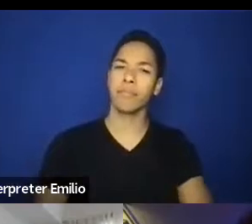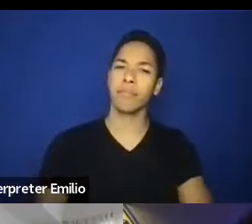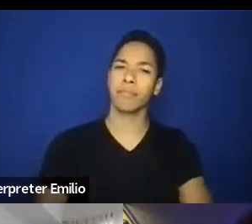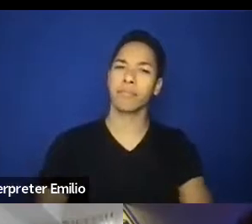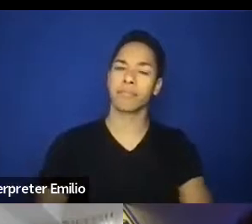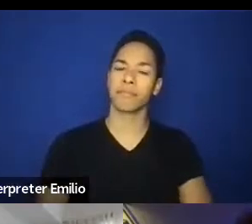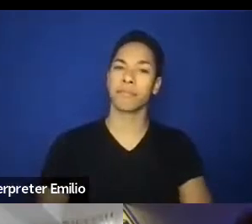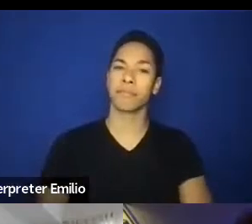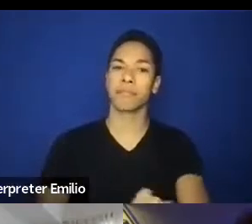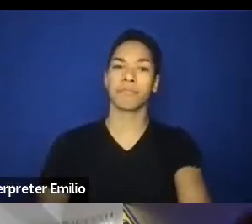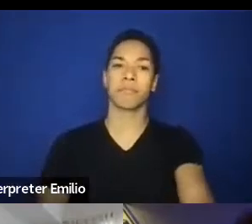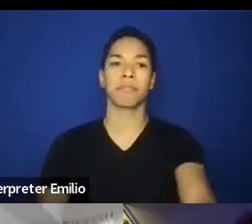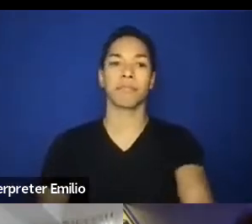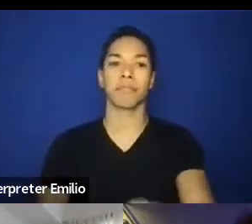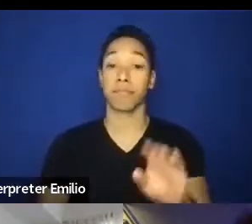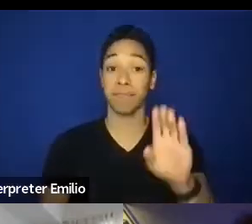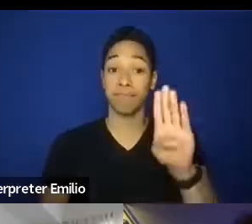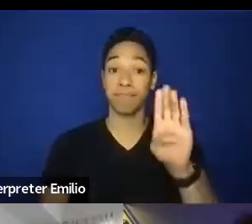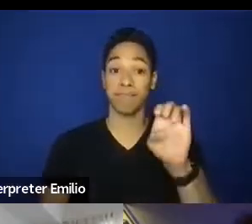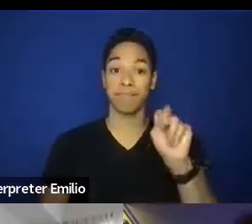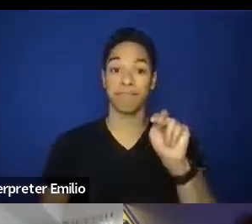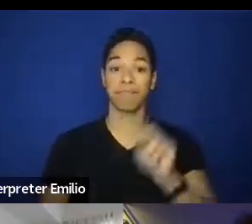I think for me,